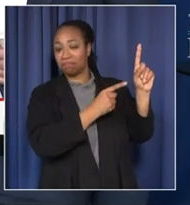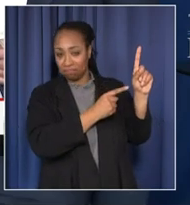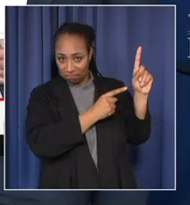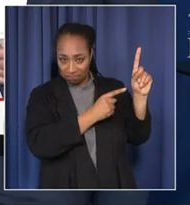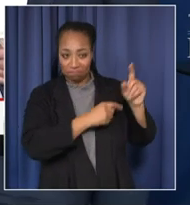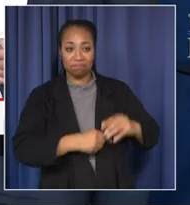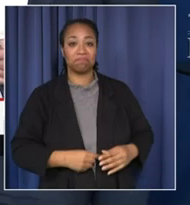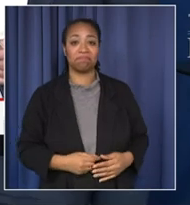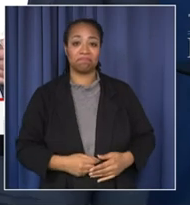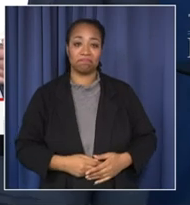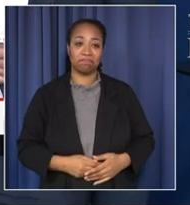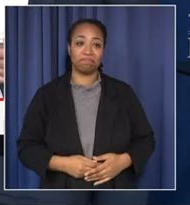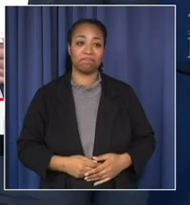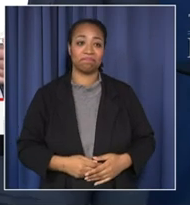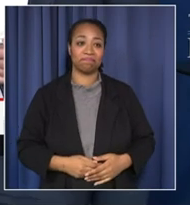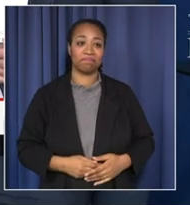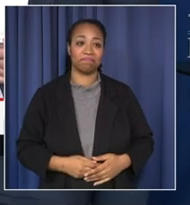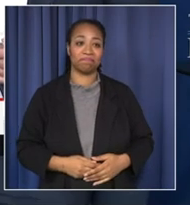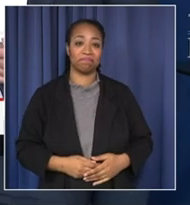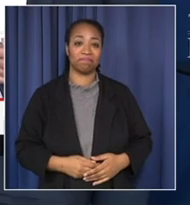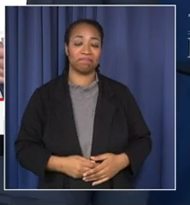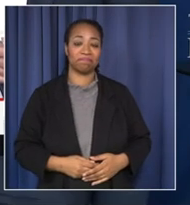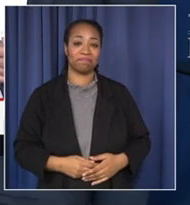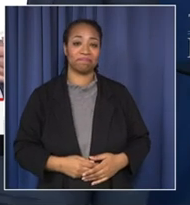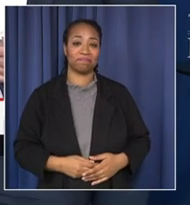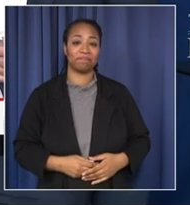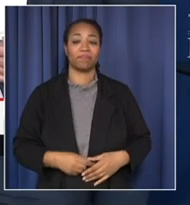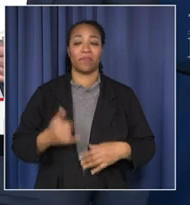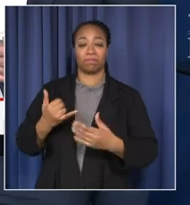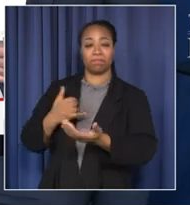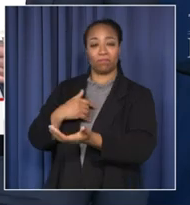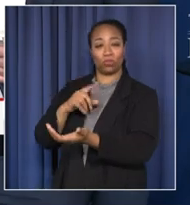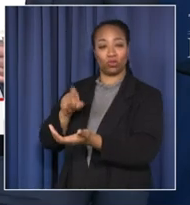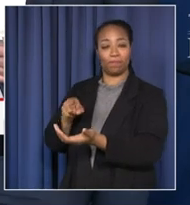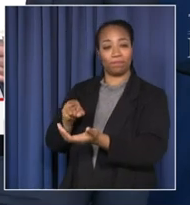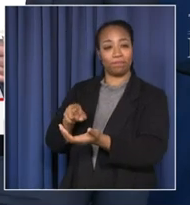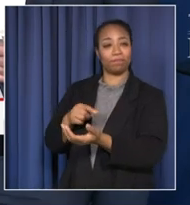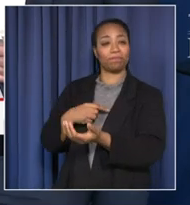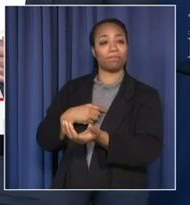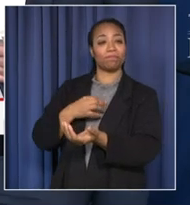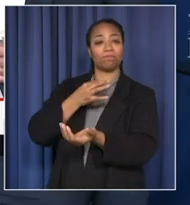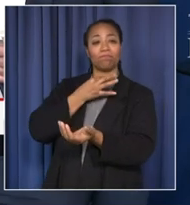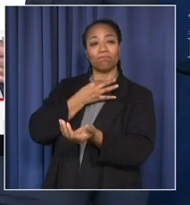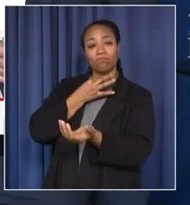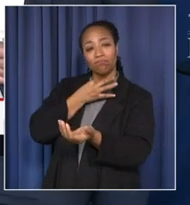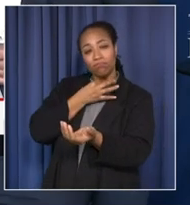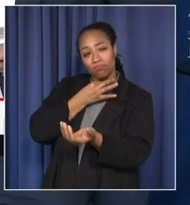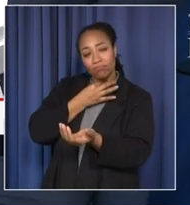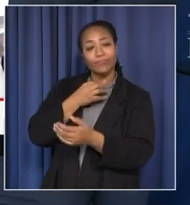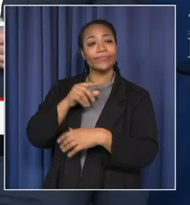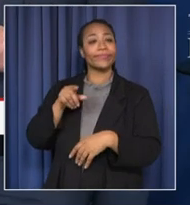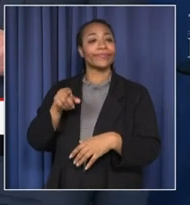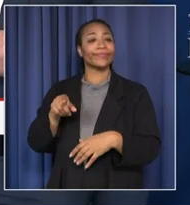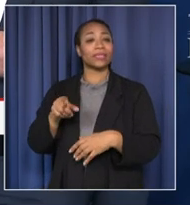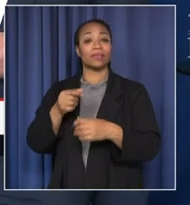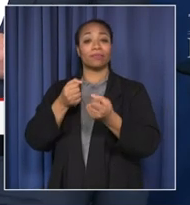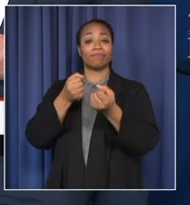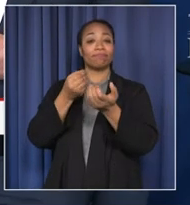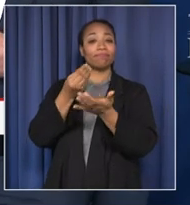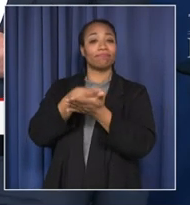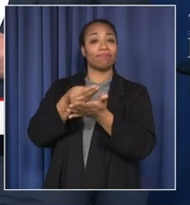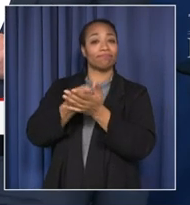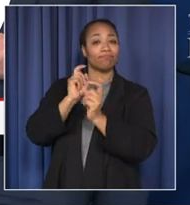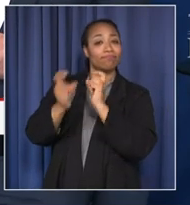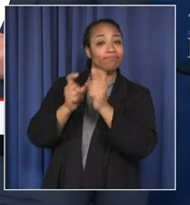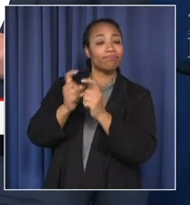editor, Kirk Bato. Are you concerned with sponsors or acts pulling out of World Pride, given the administration's position